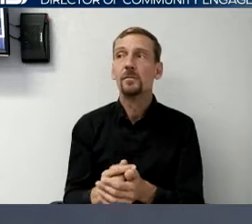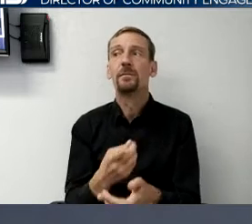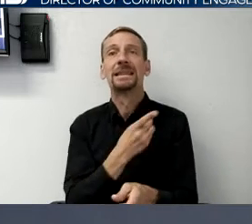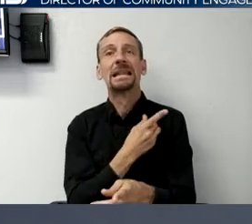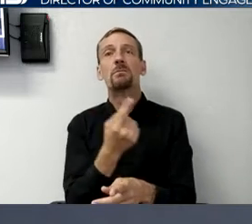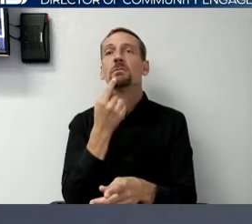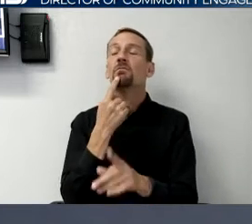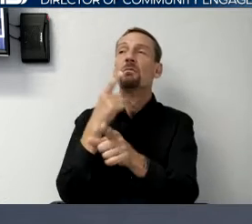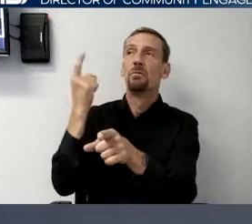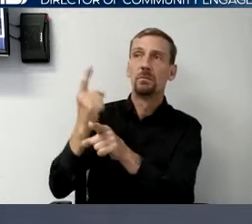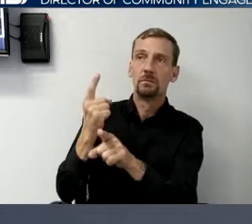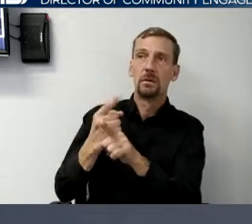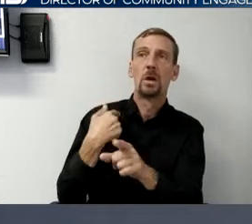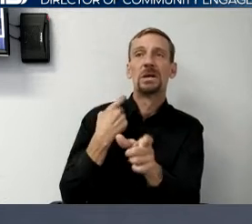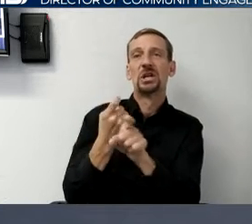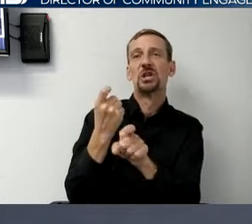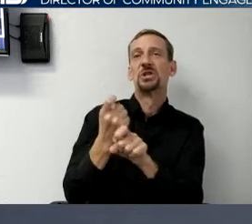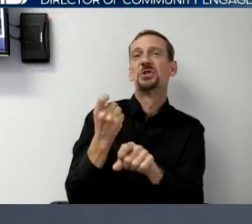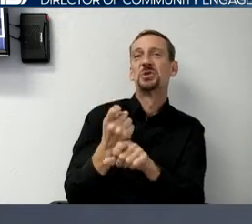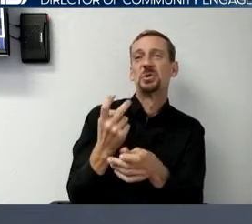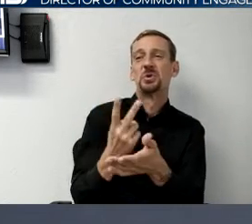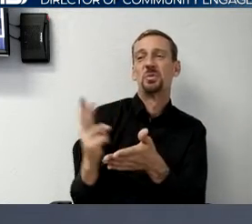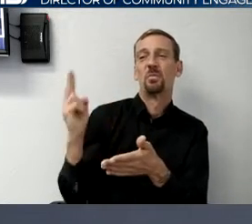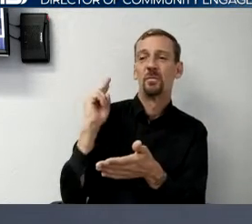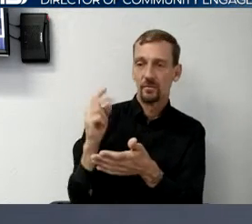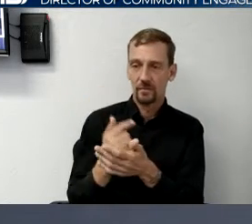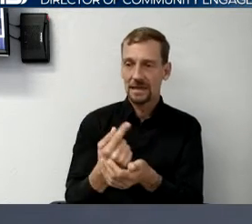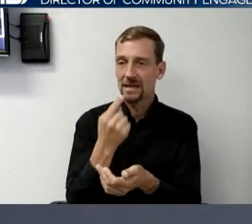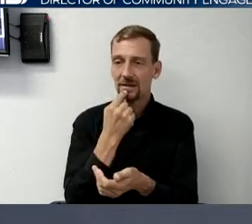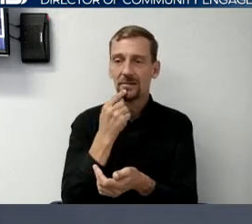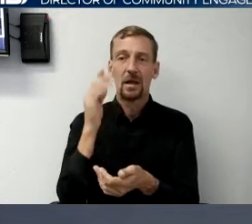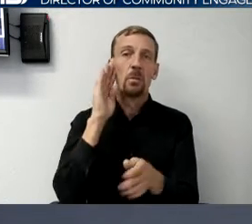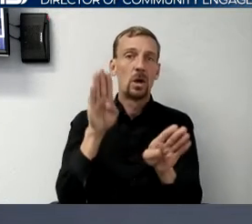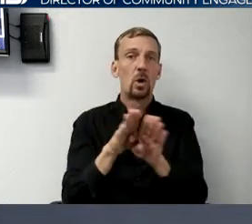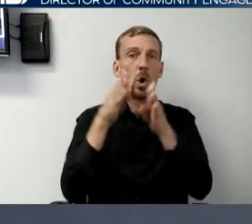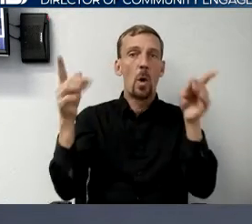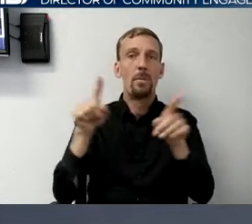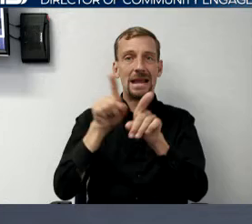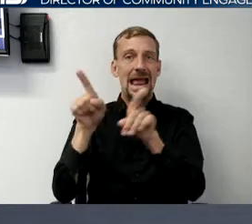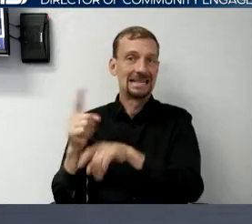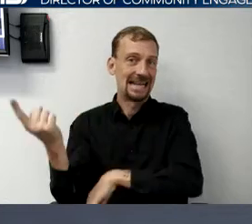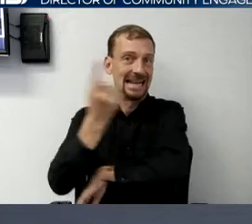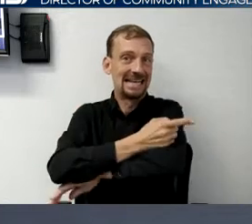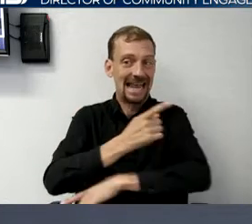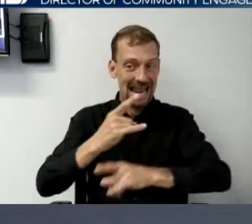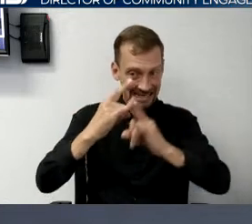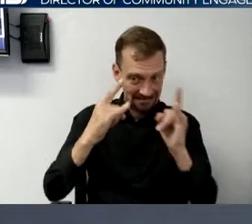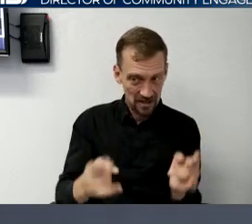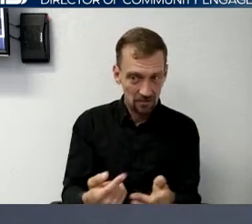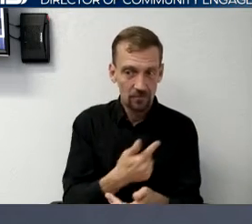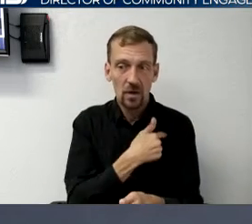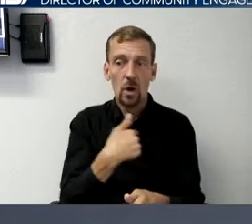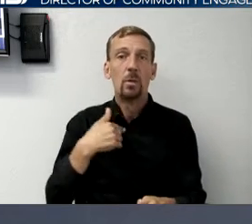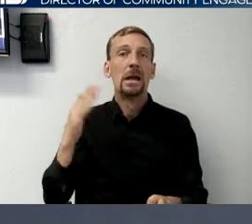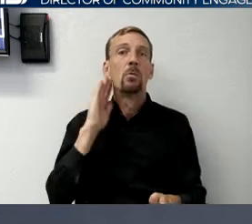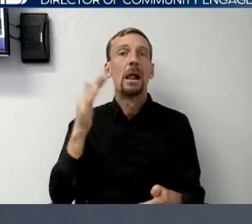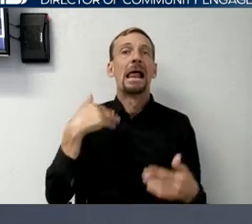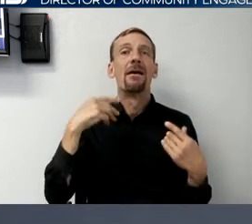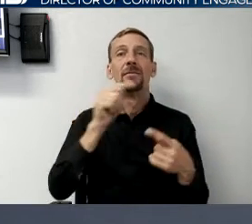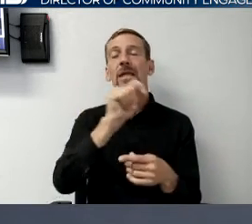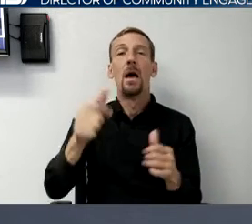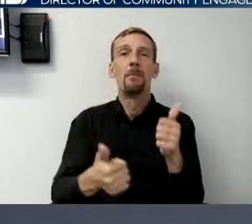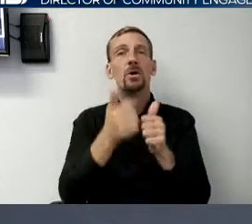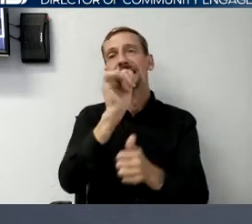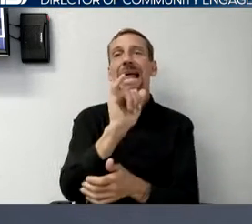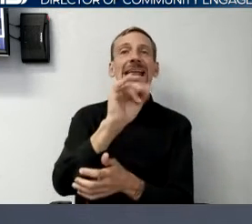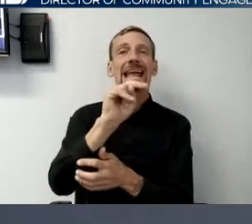about it in our employee huddle a few weeks ago when we announced that Lifestyles would be opening as a day camp. And we said, we will have the most in-shape